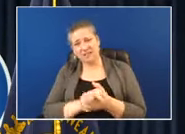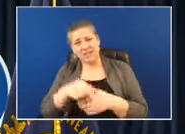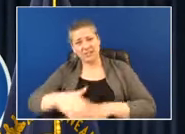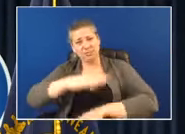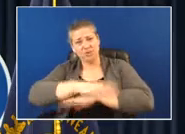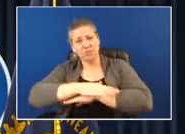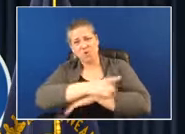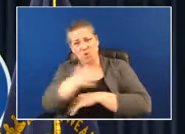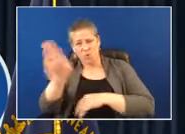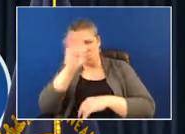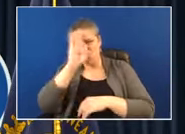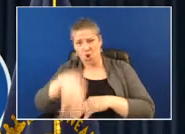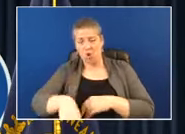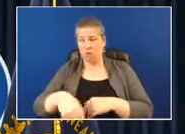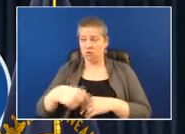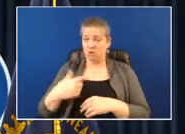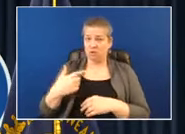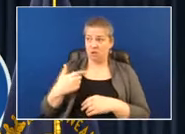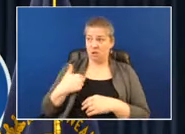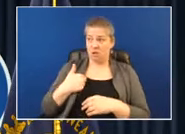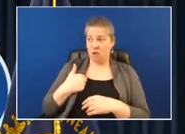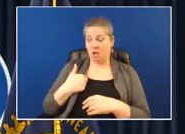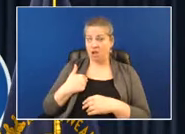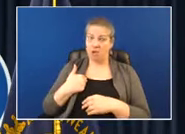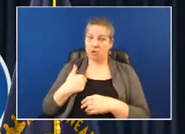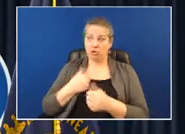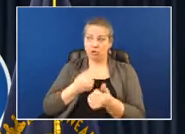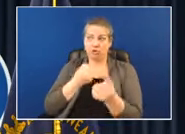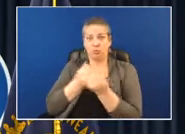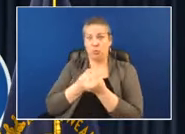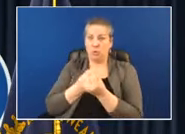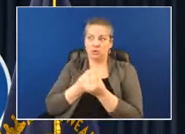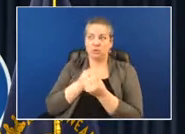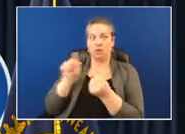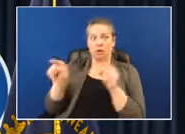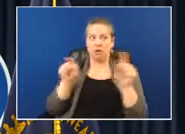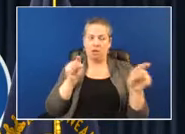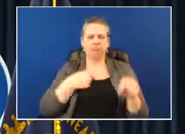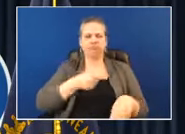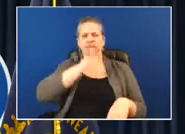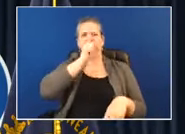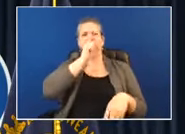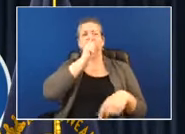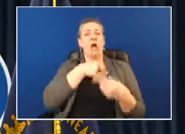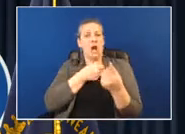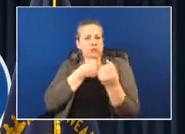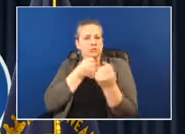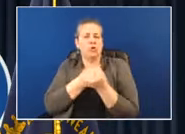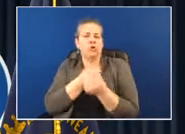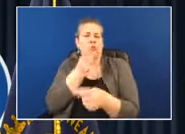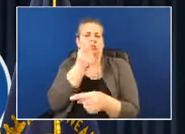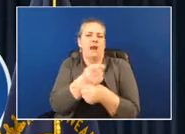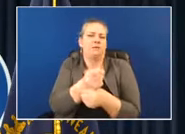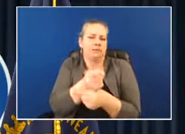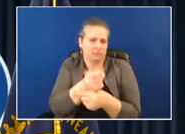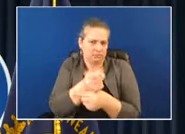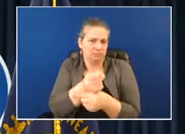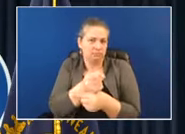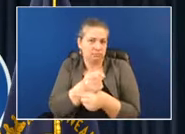driven by any base. I'm driven by what I believe is right. And here, I'm trying to put what I believe is a calling